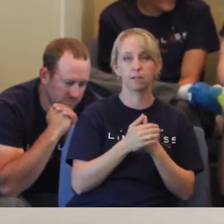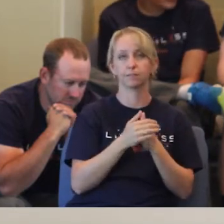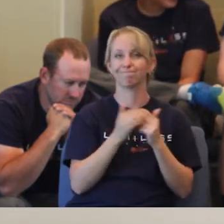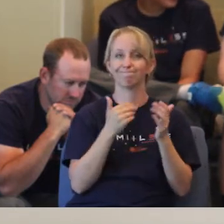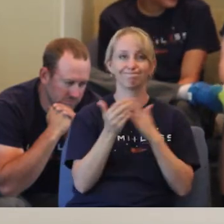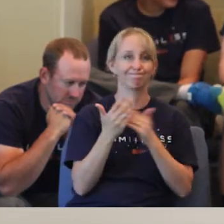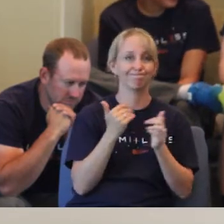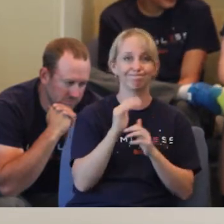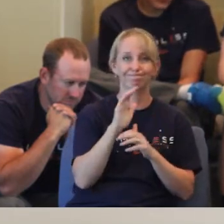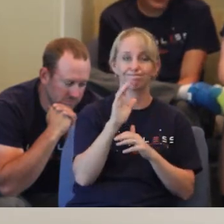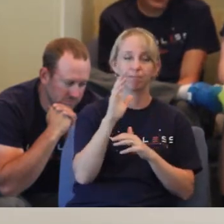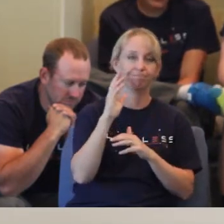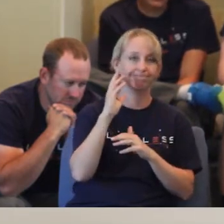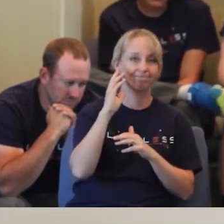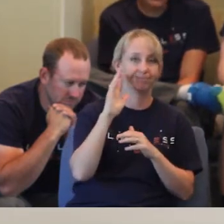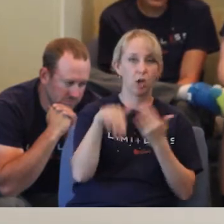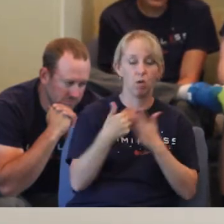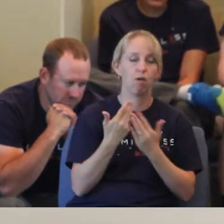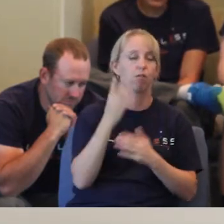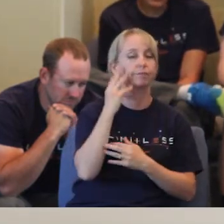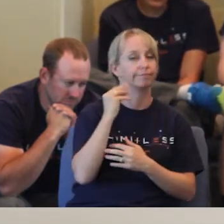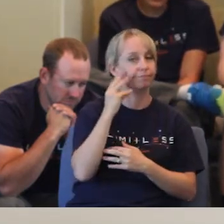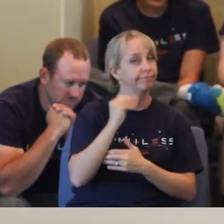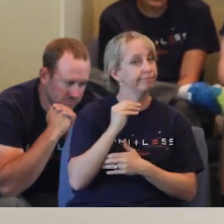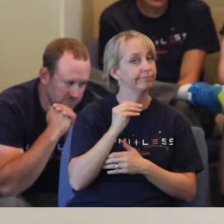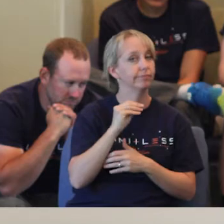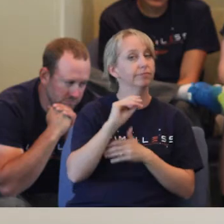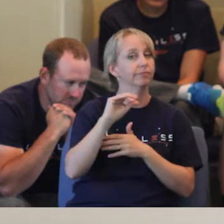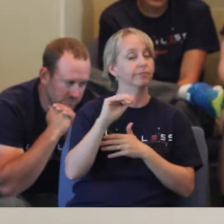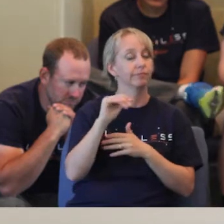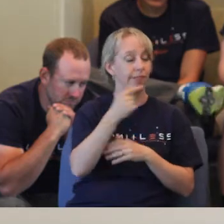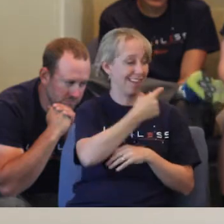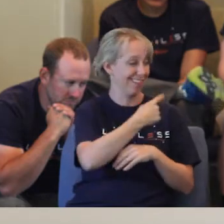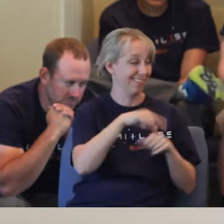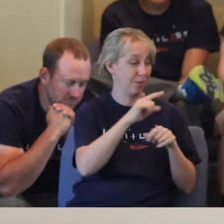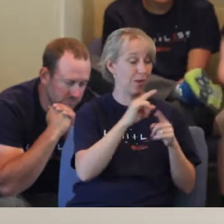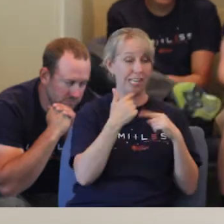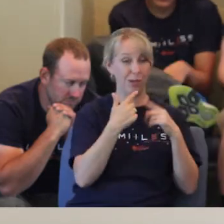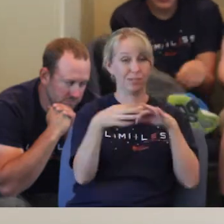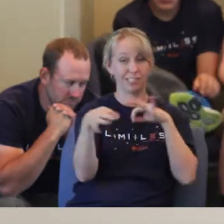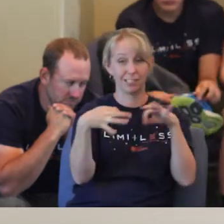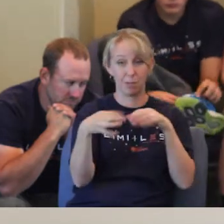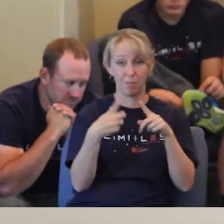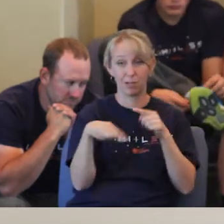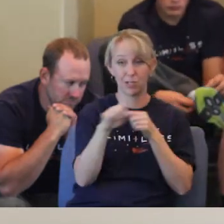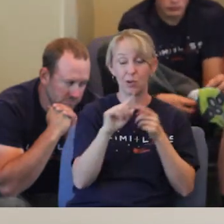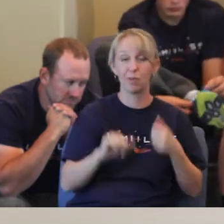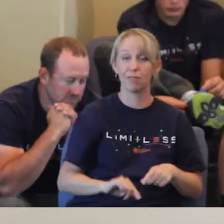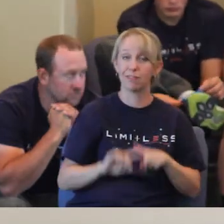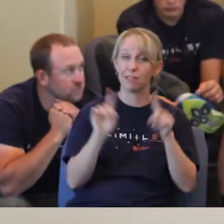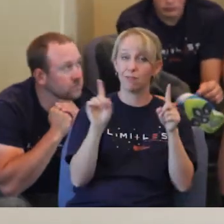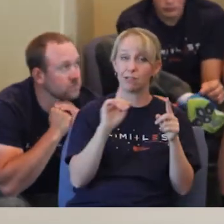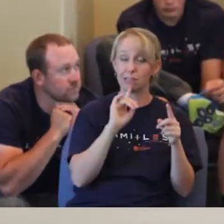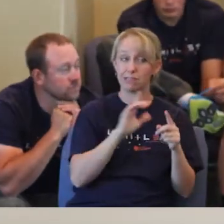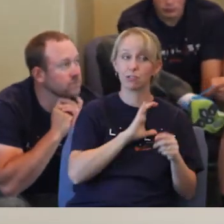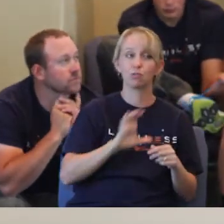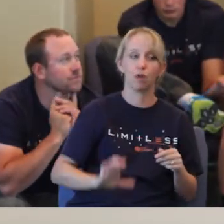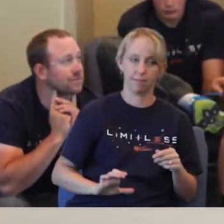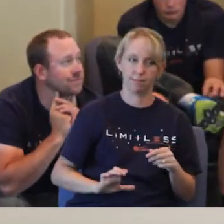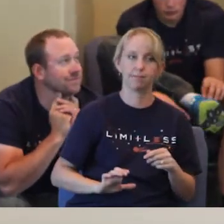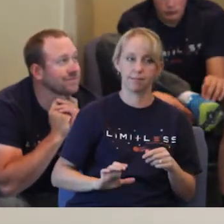the hardships and the environments that the kids have described to you, the difference is Christ. And to see that